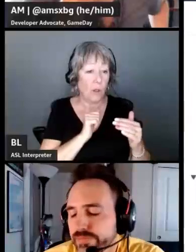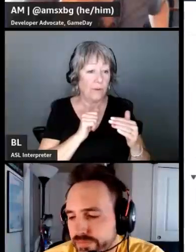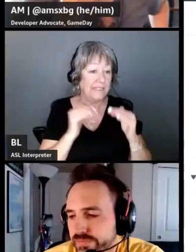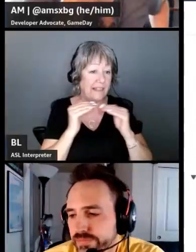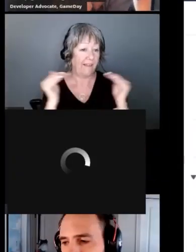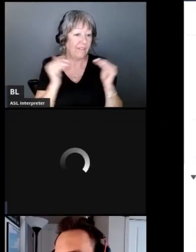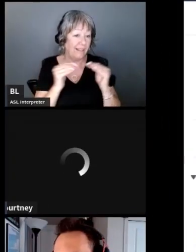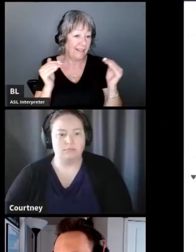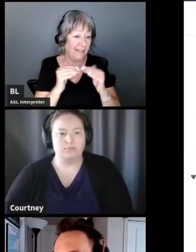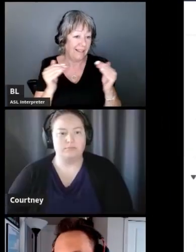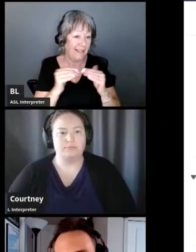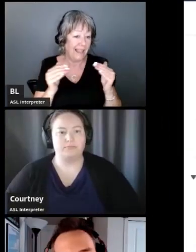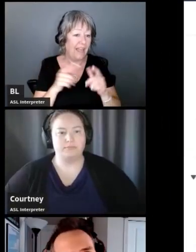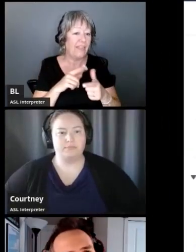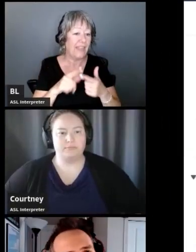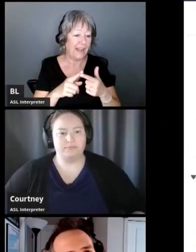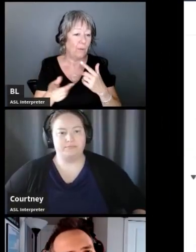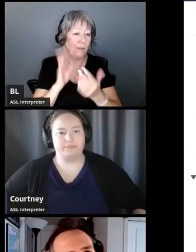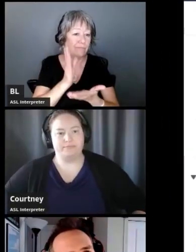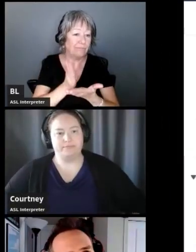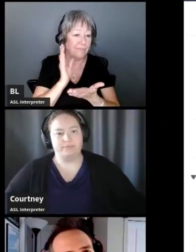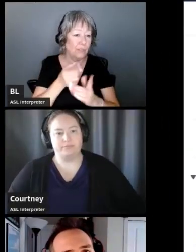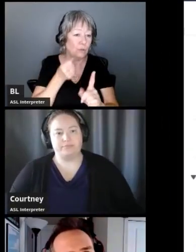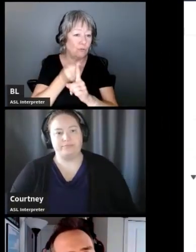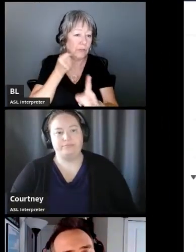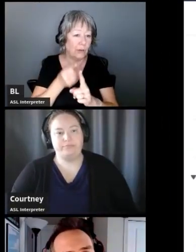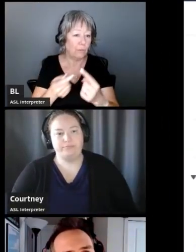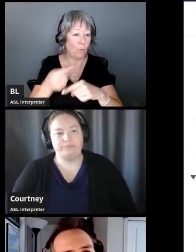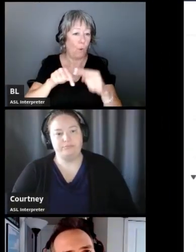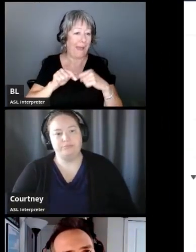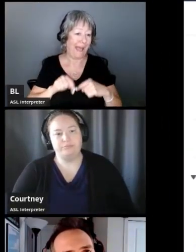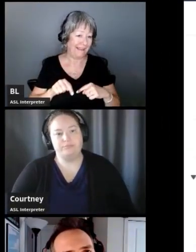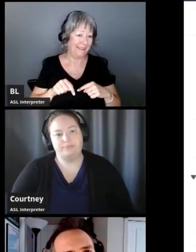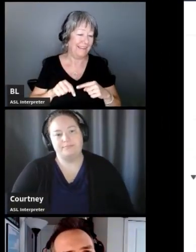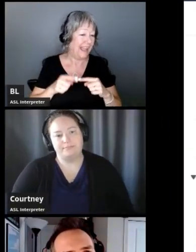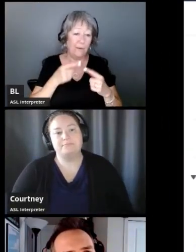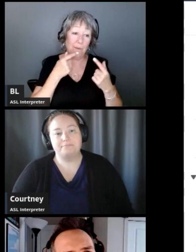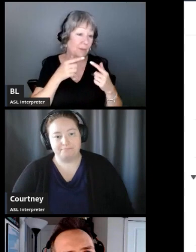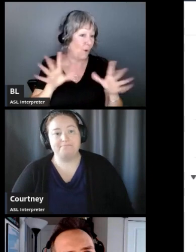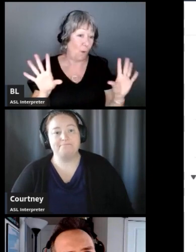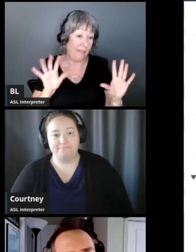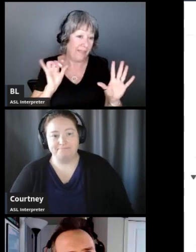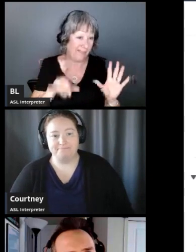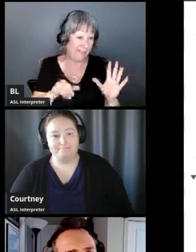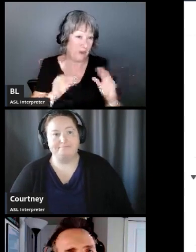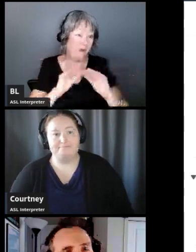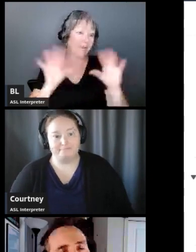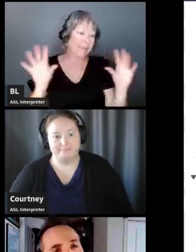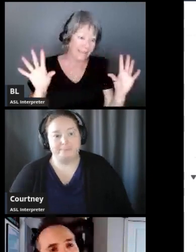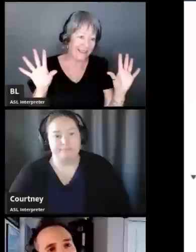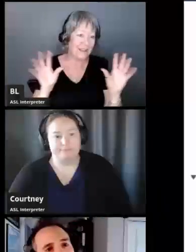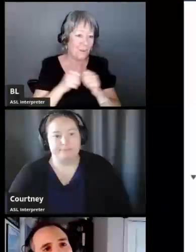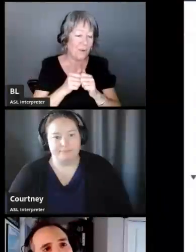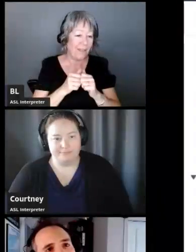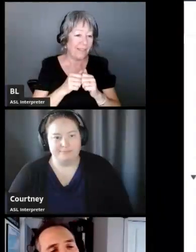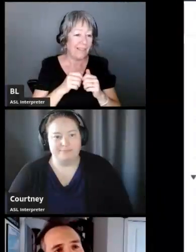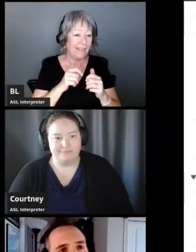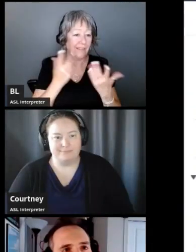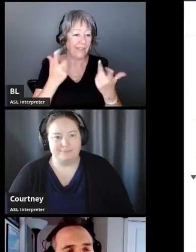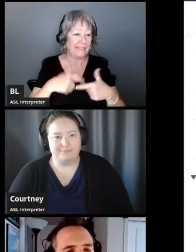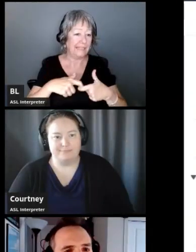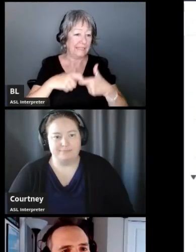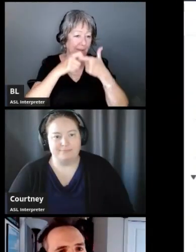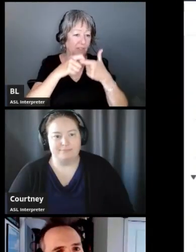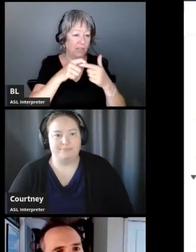and that's going to trigger a rollback across all. And you may not want that, obviously, with just because of the suspension